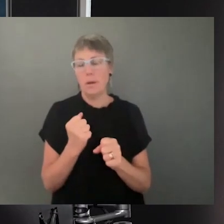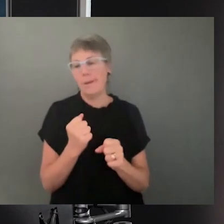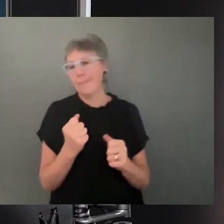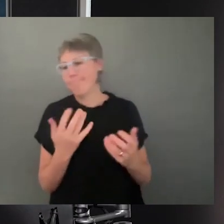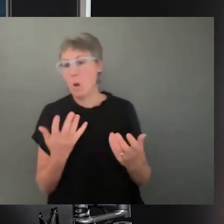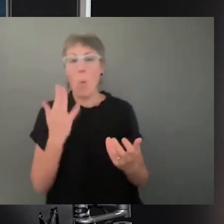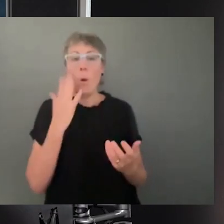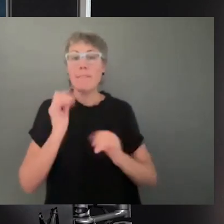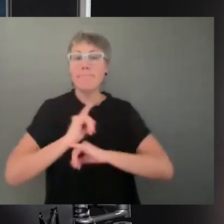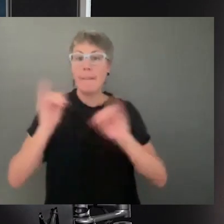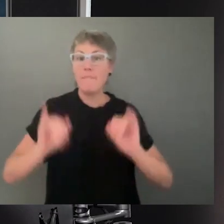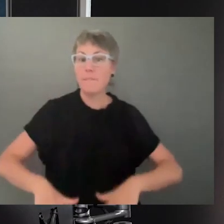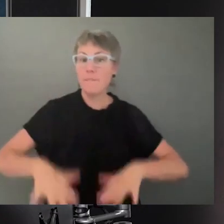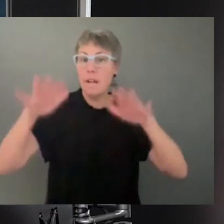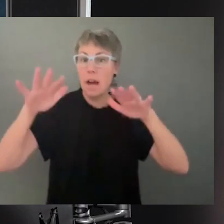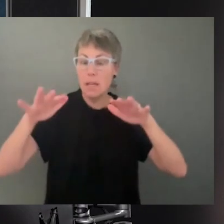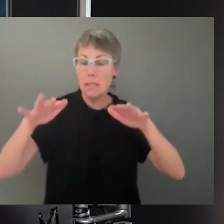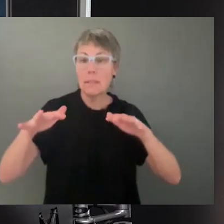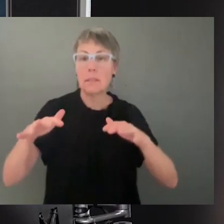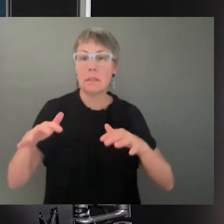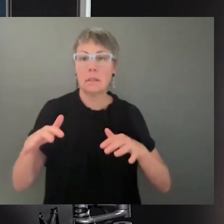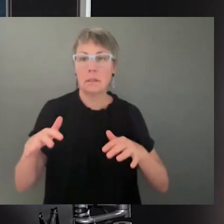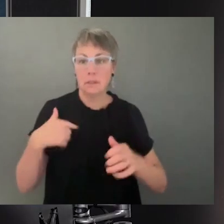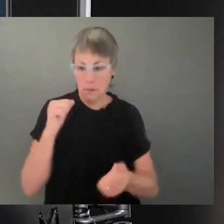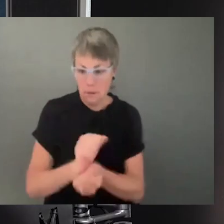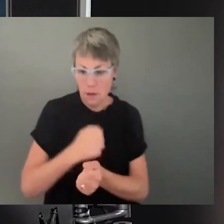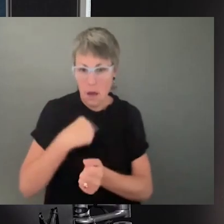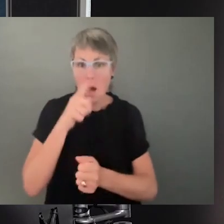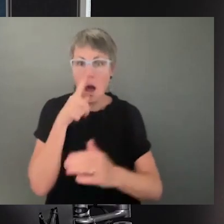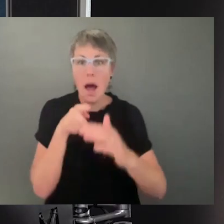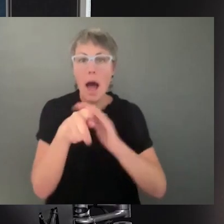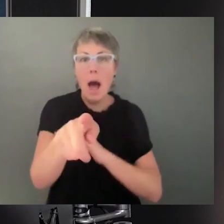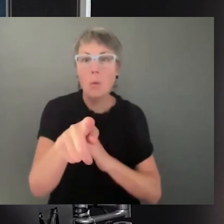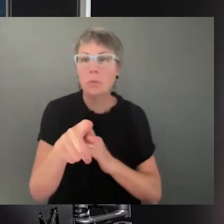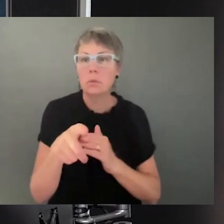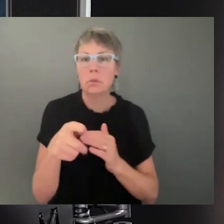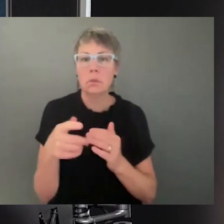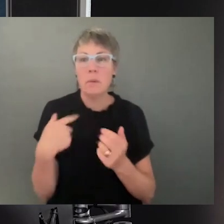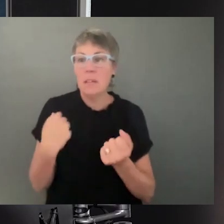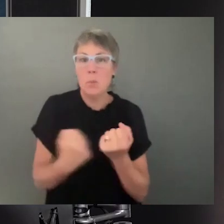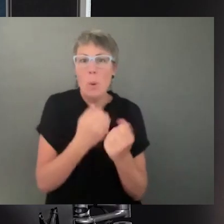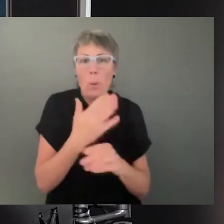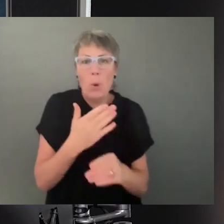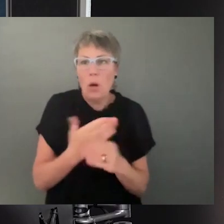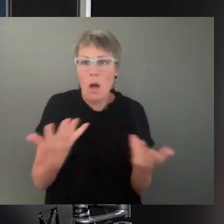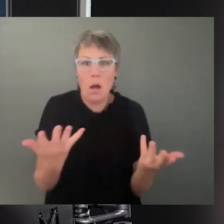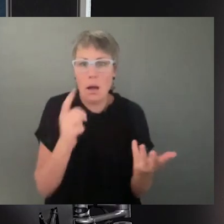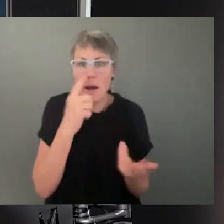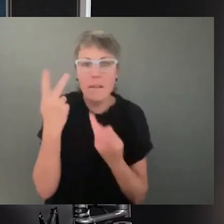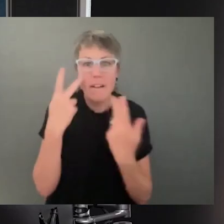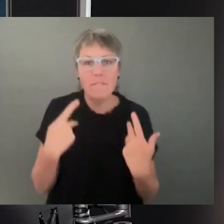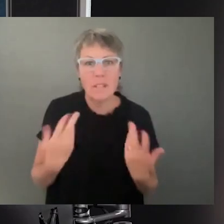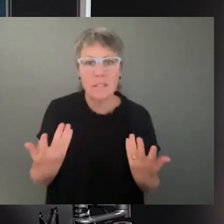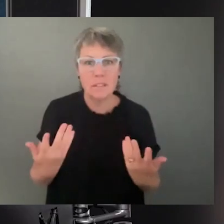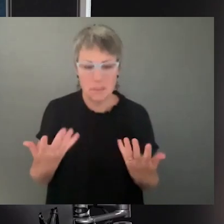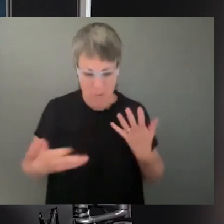with disability who rely on other people for support, for example, when we have significant flooding, they may be separated from the services that they rely